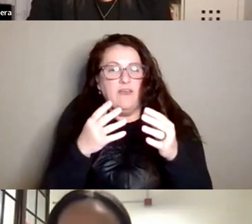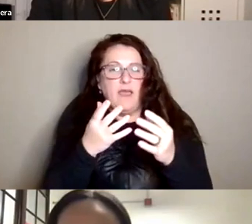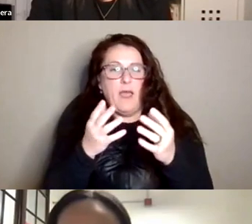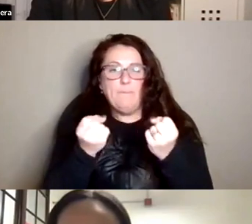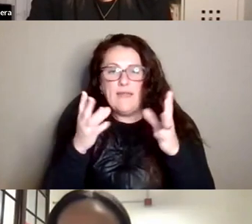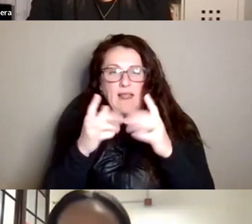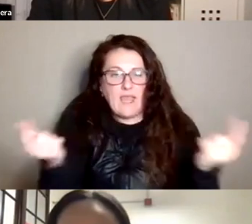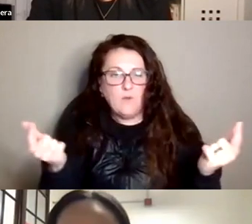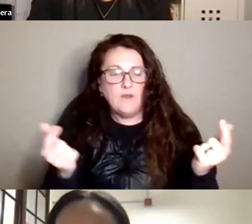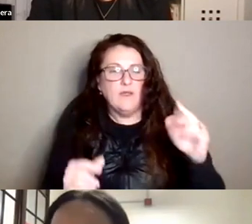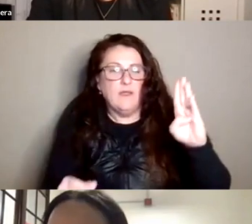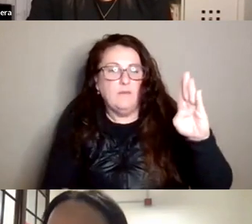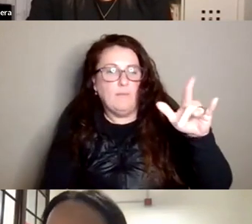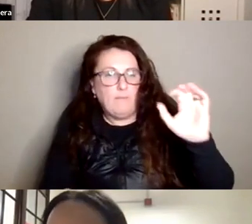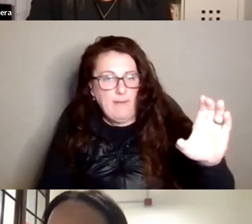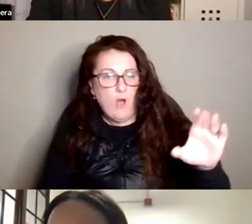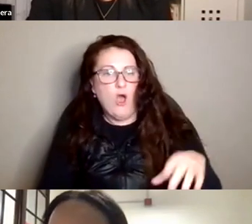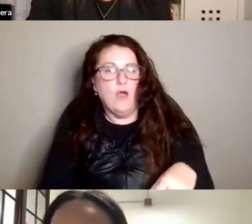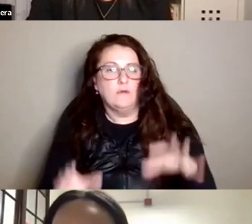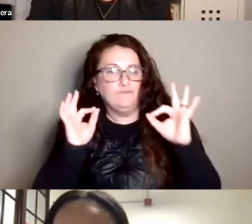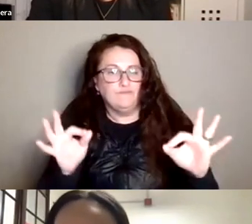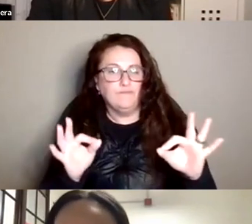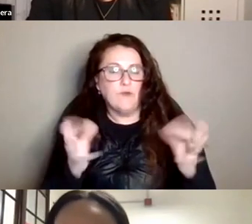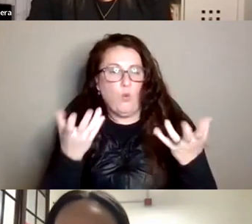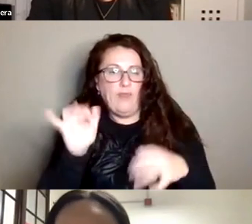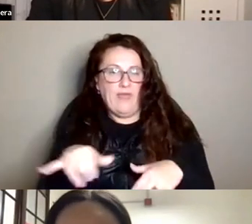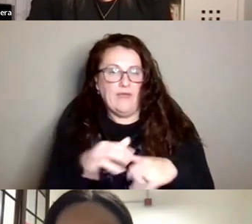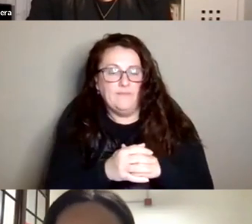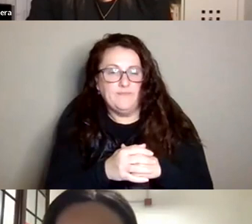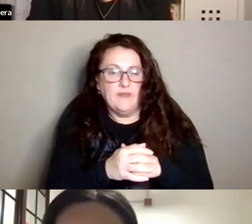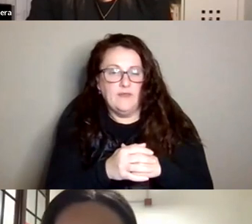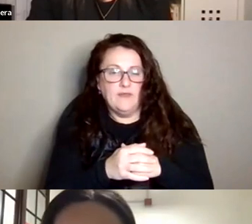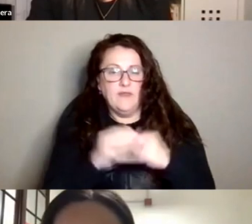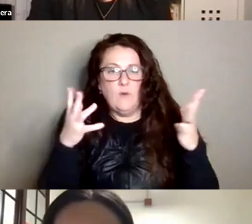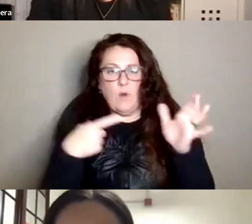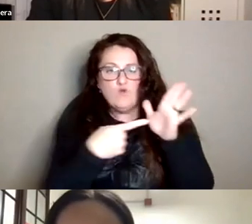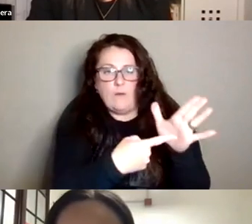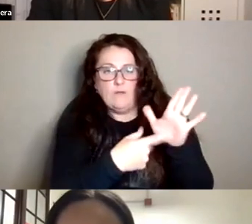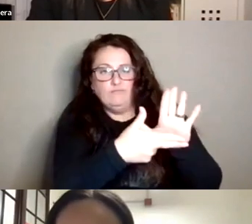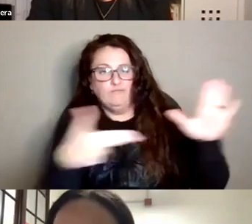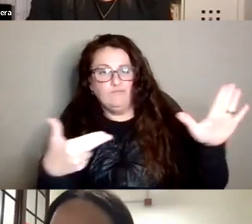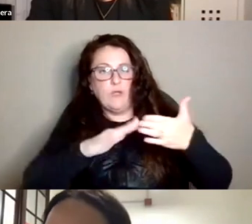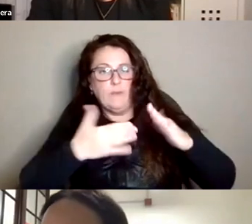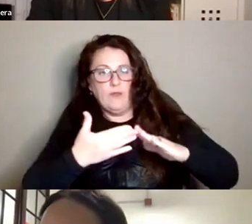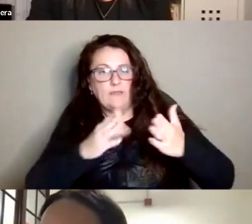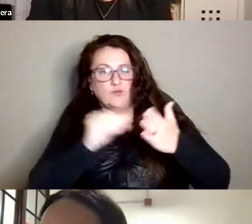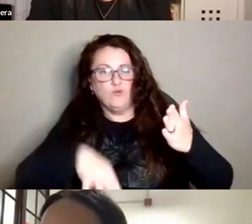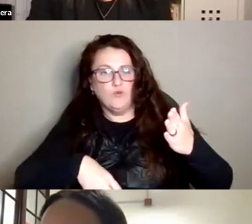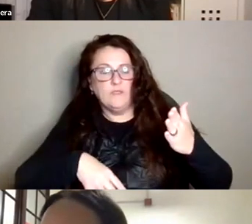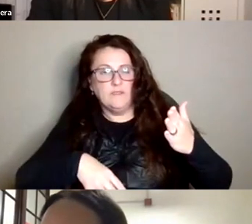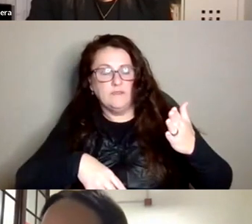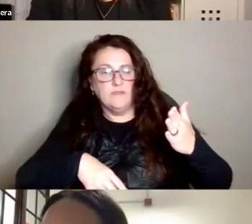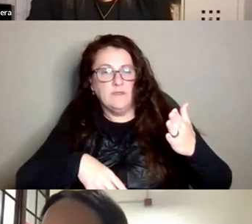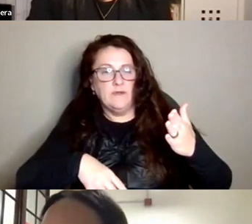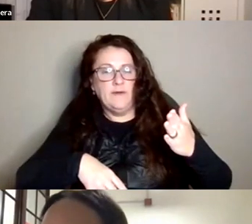is a person of color. We need to have this representation in our community. Our students